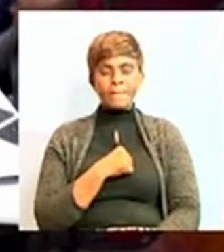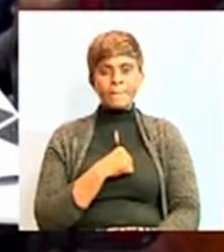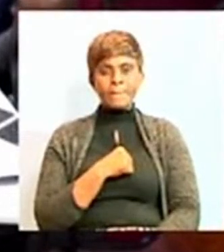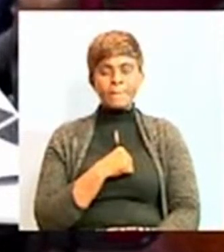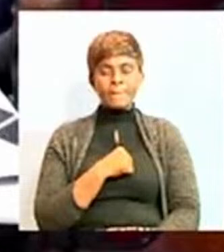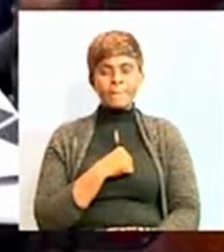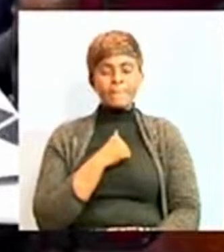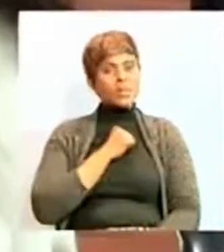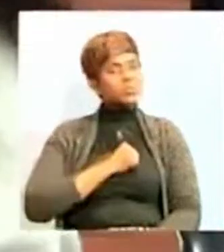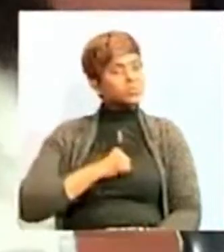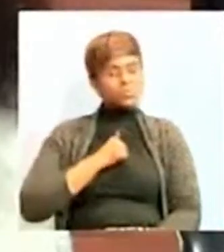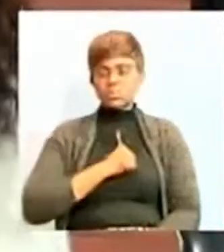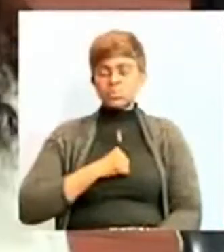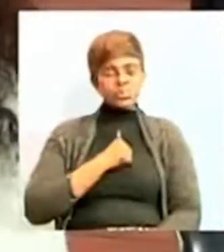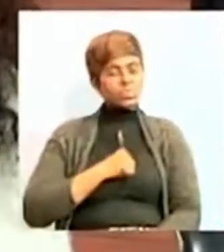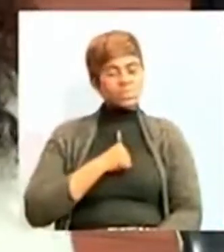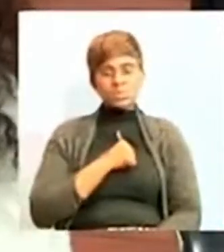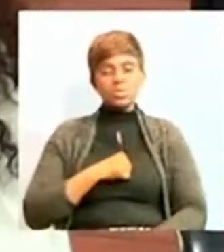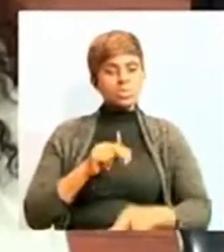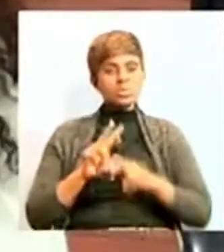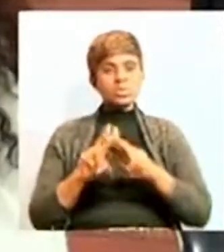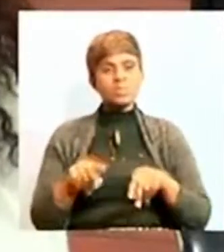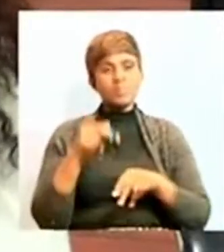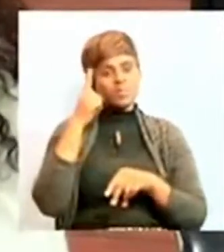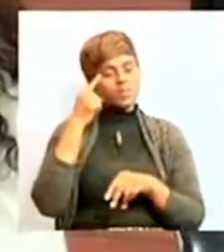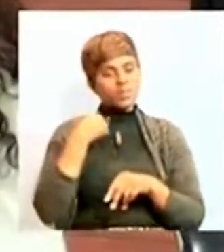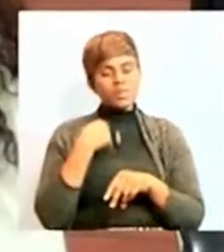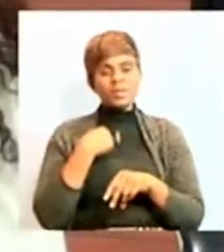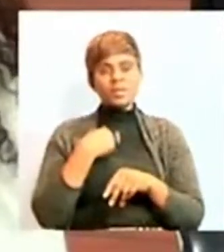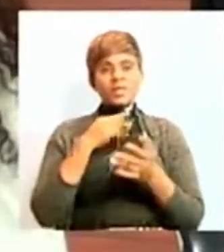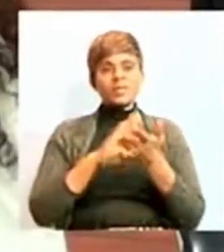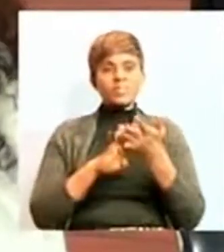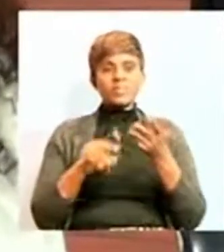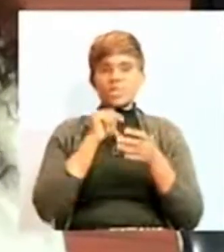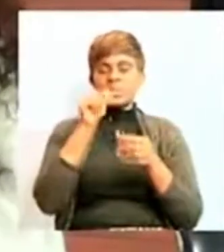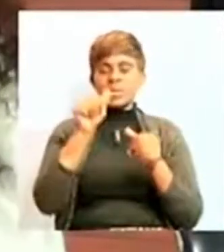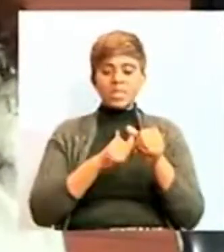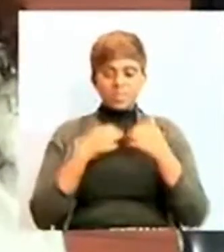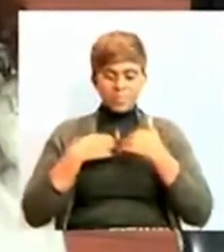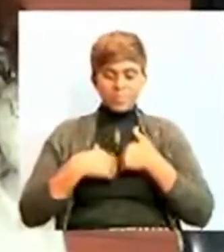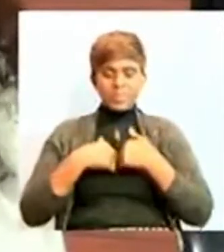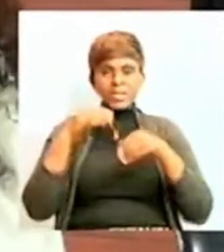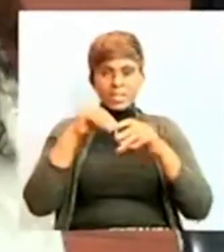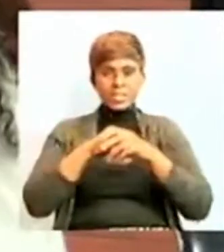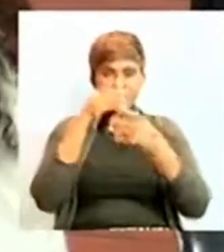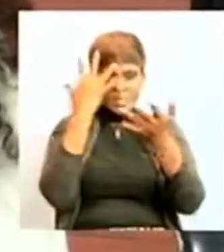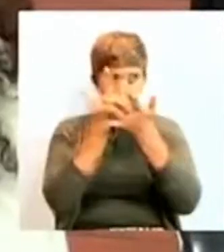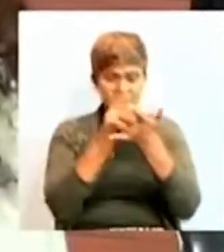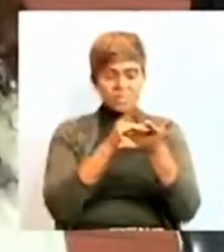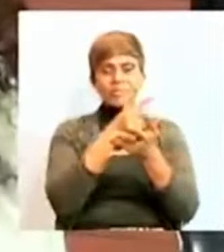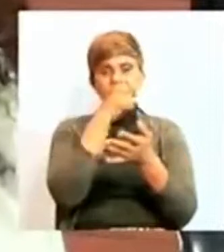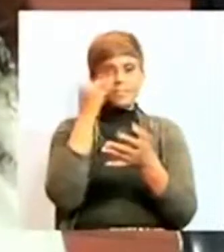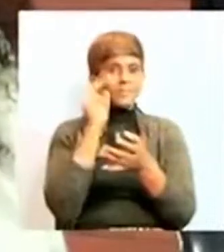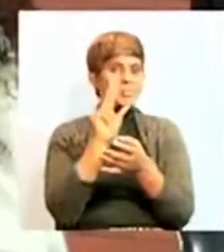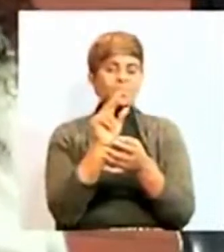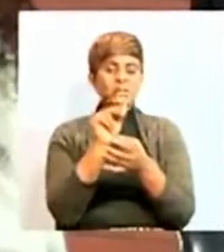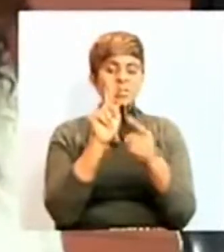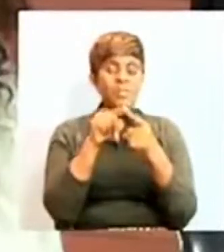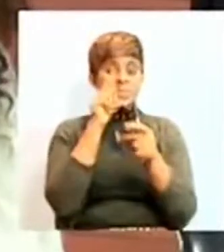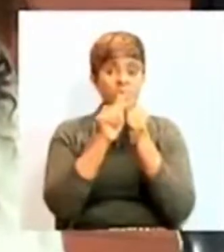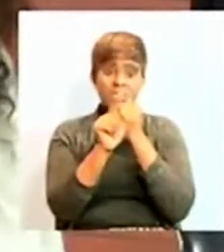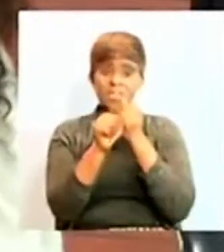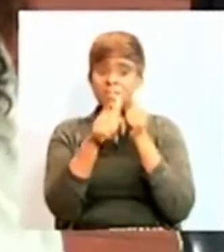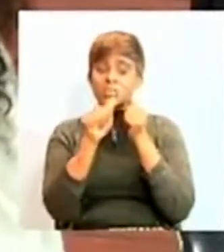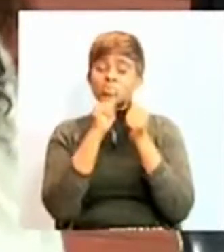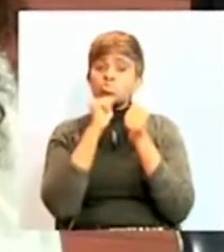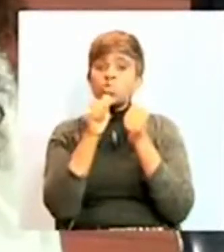Yeah, I'm sorry for that, Chair. So for me, I believe that not everyone that is in jail is a thief, but because they